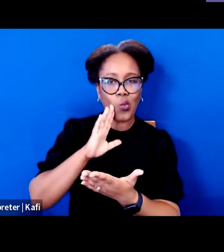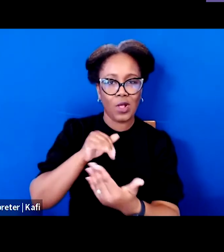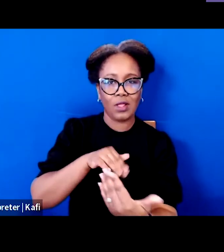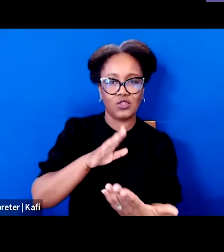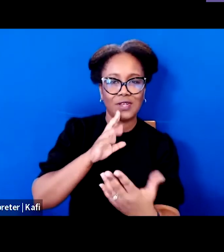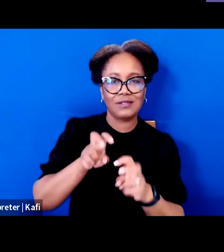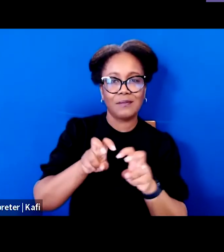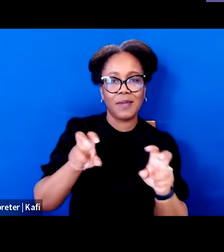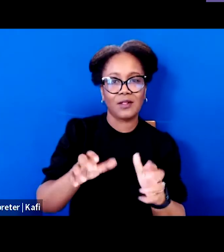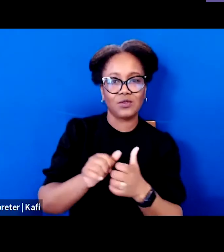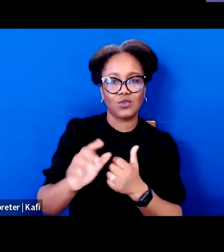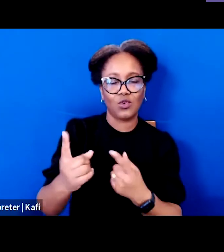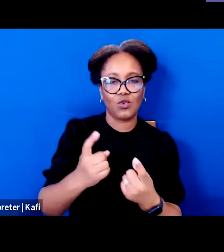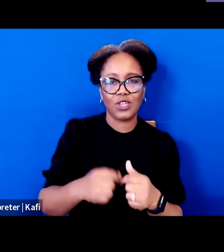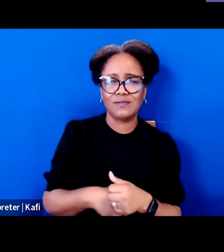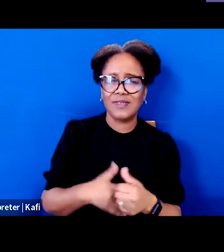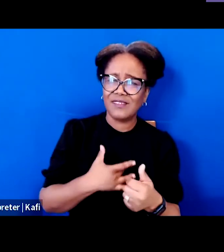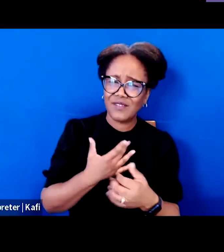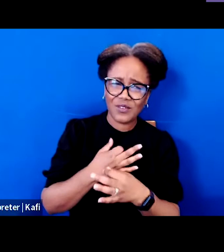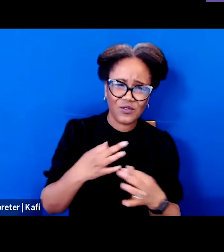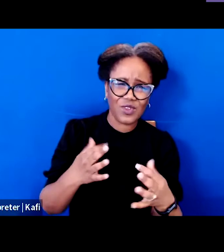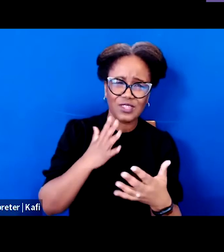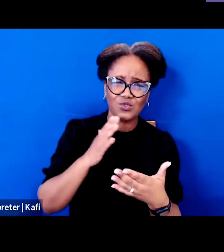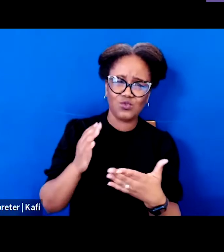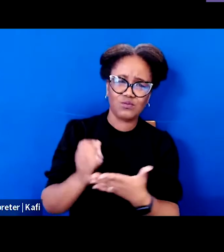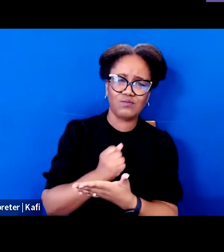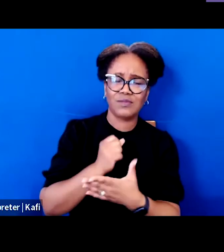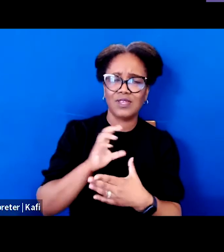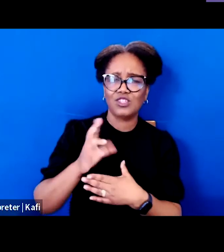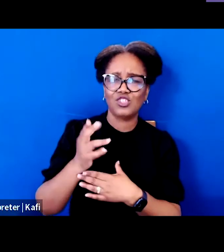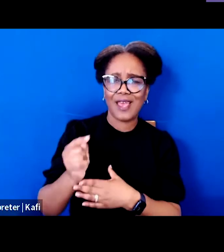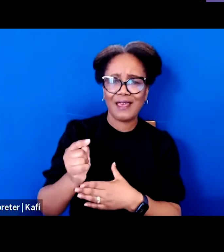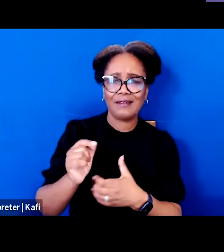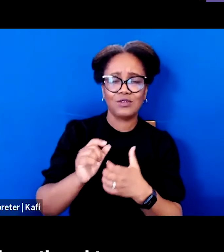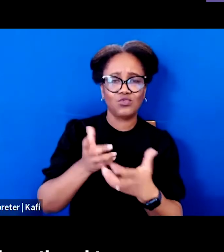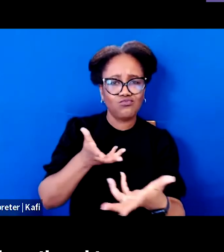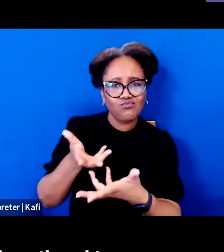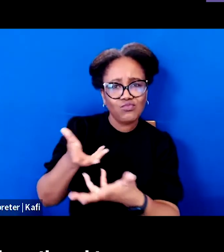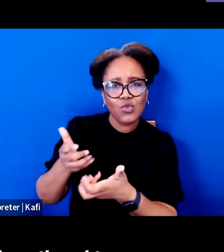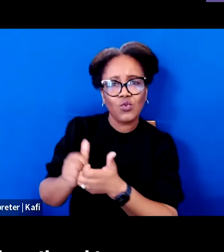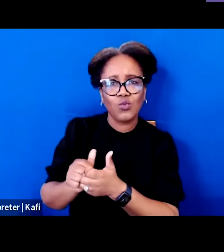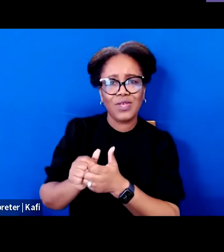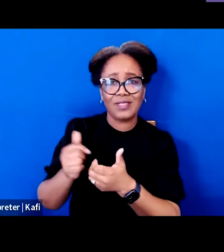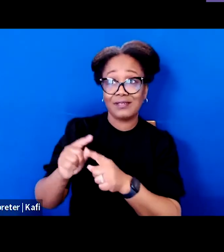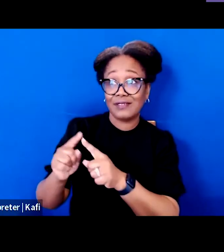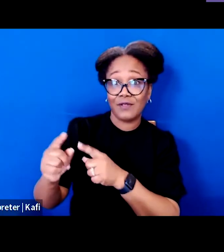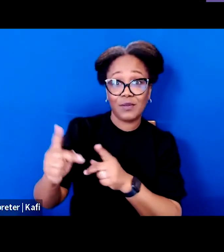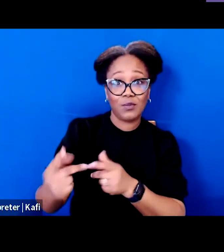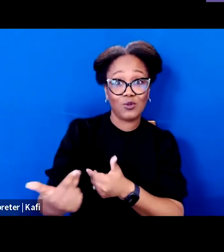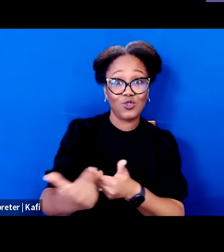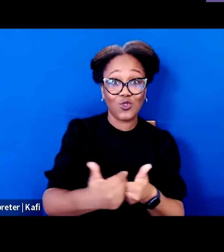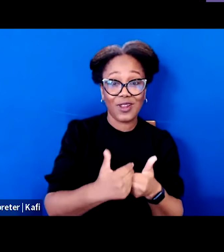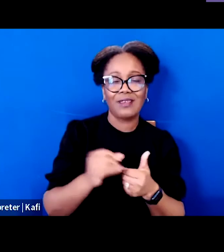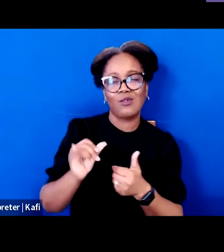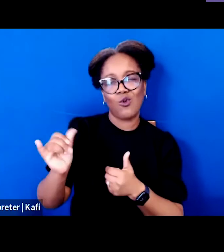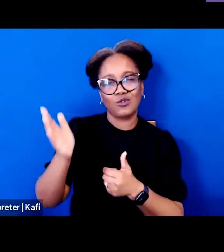other participants and the facilitators. We're really excited to hear your questions and any thoughts that you may like